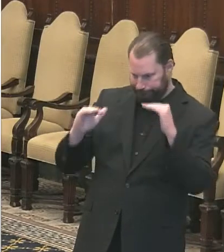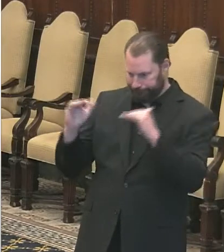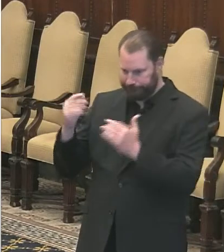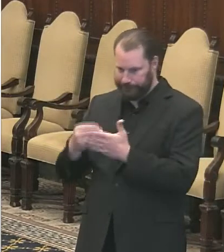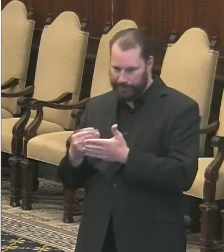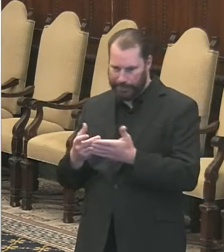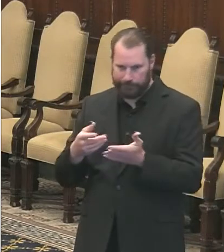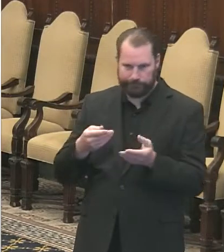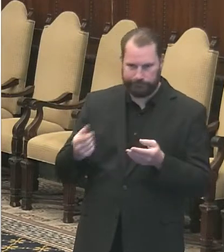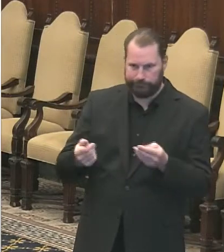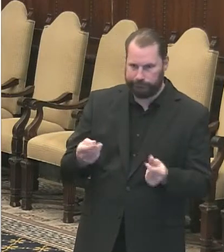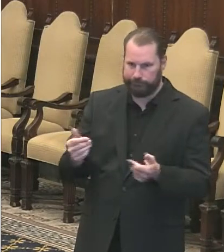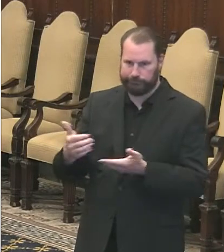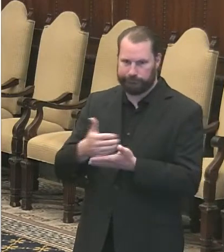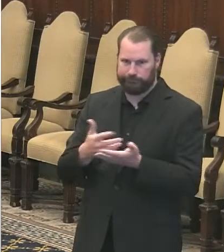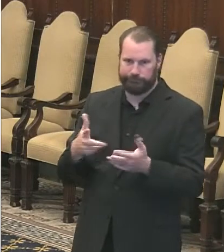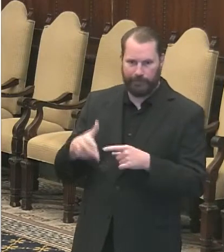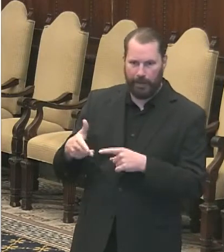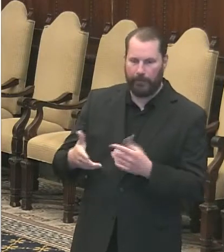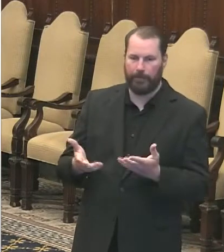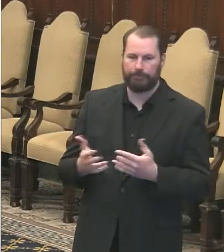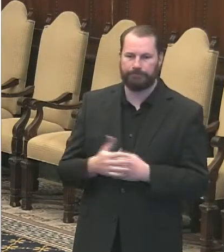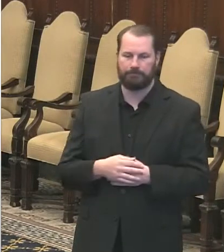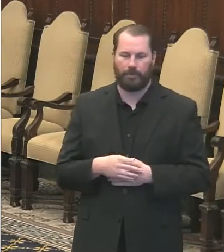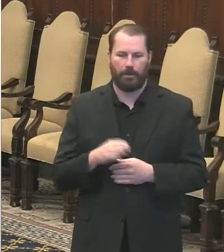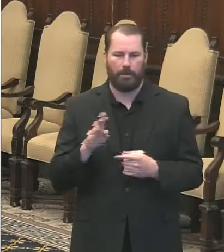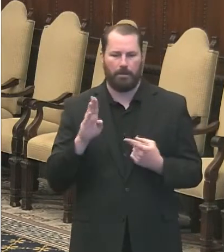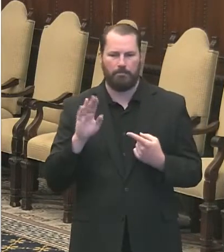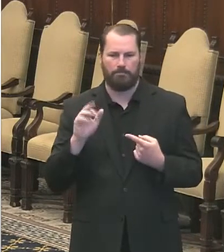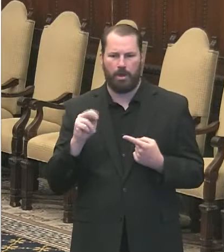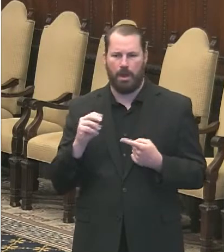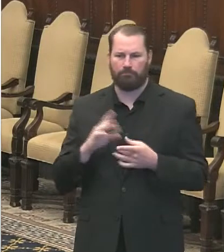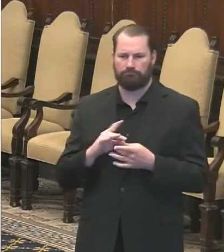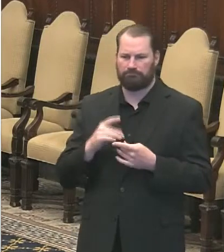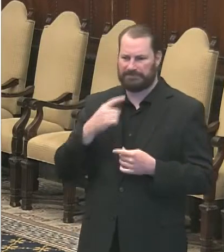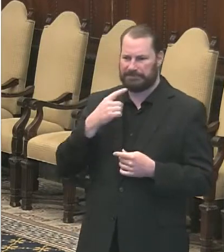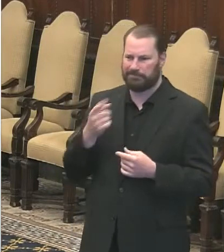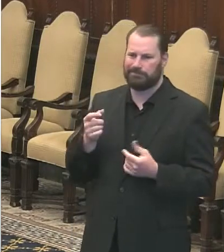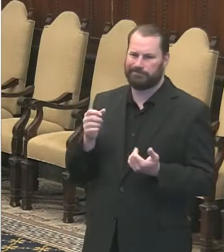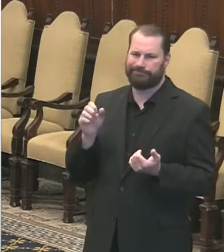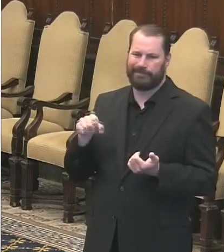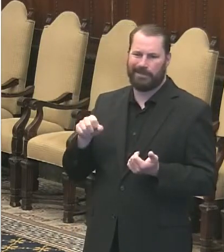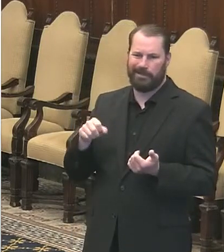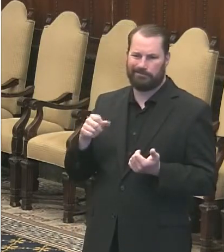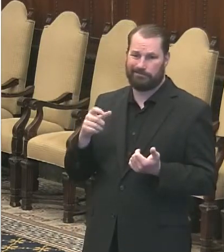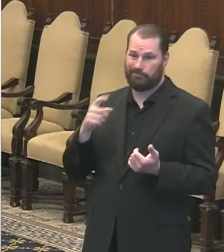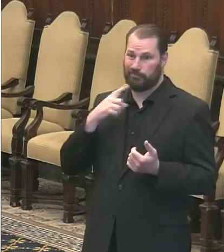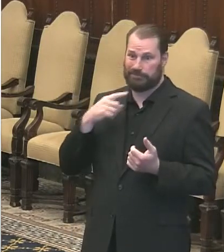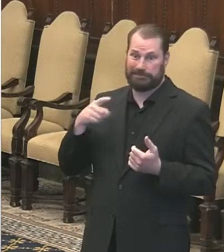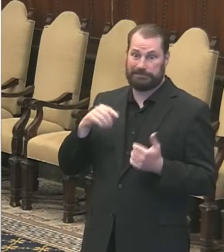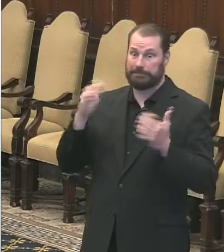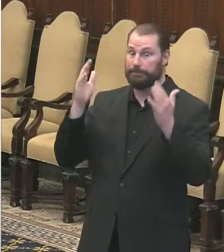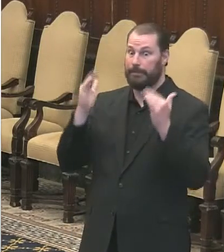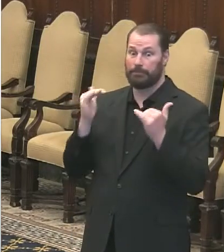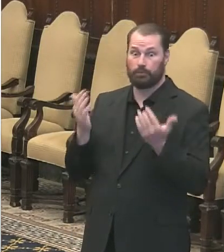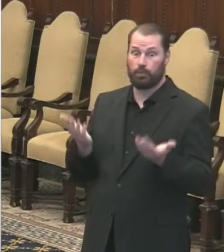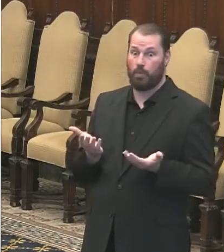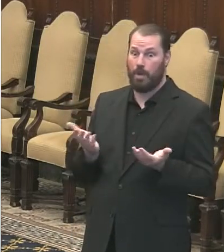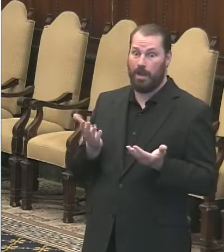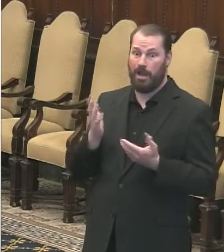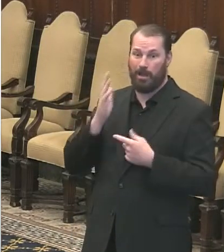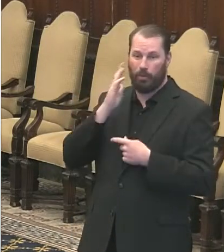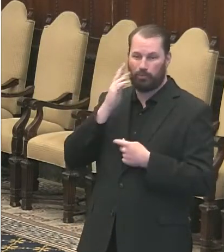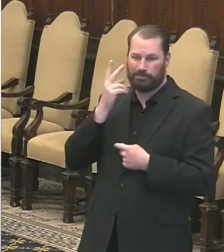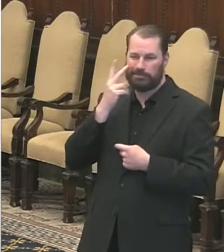target. Yeah, exactly. What the anticipation is that we're going to continue to see significant issues. They've been working